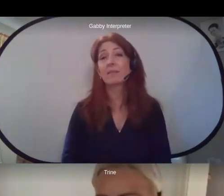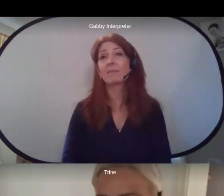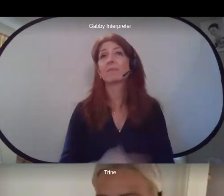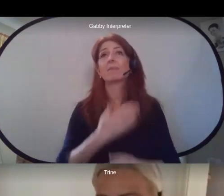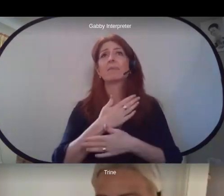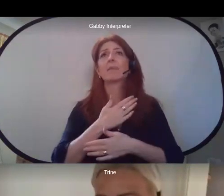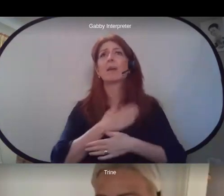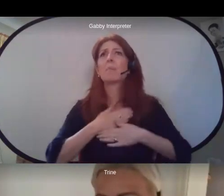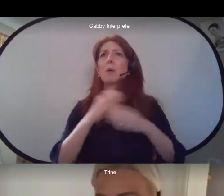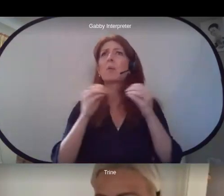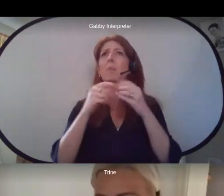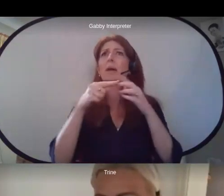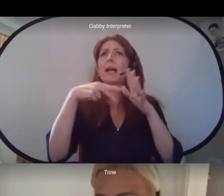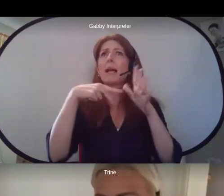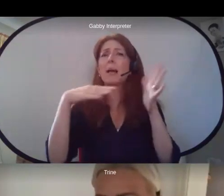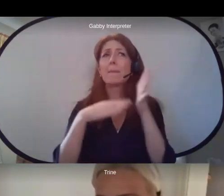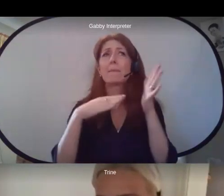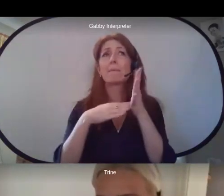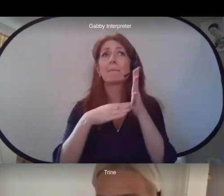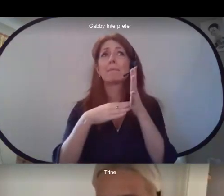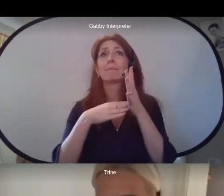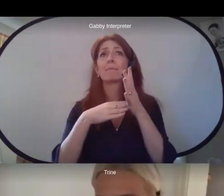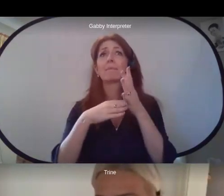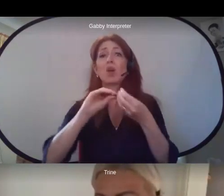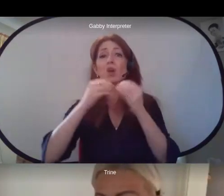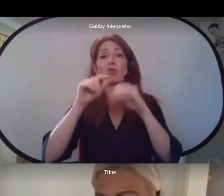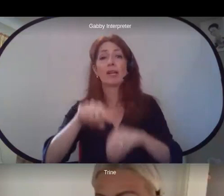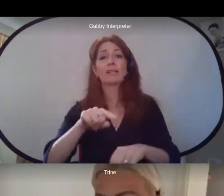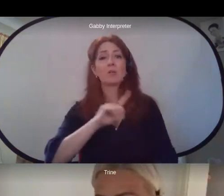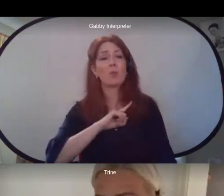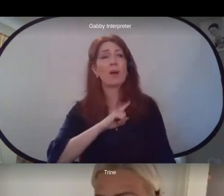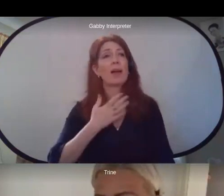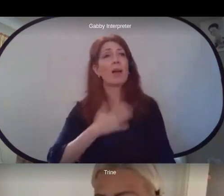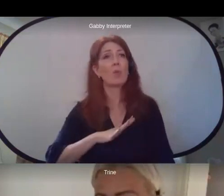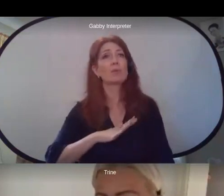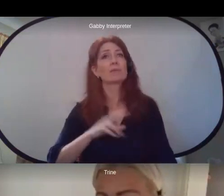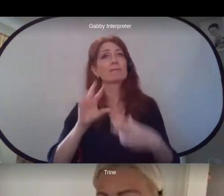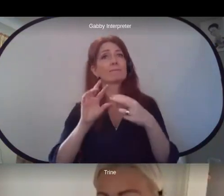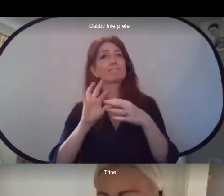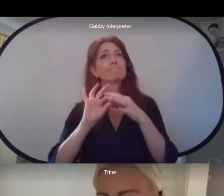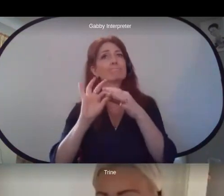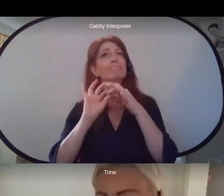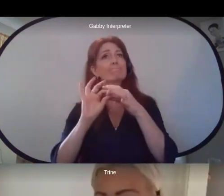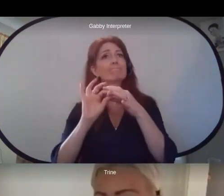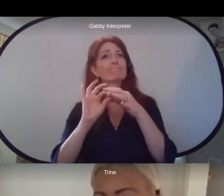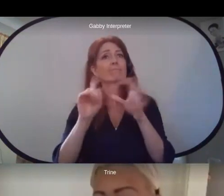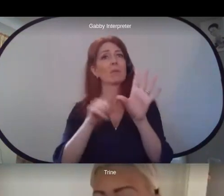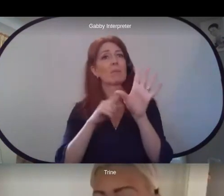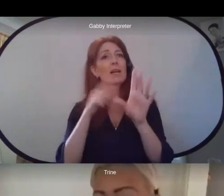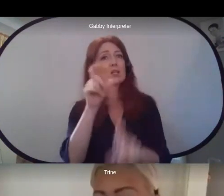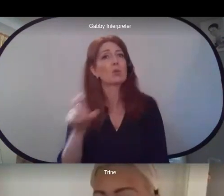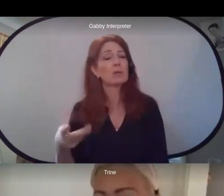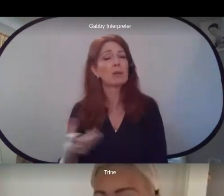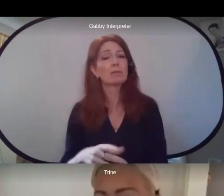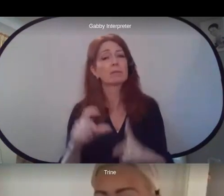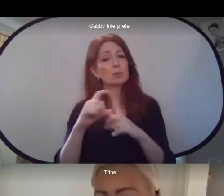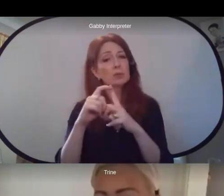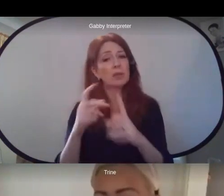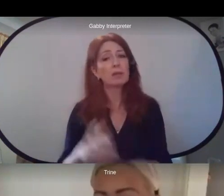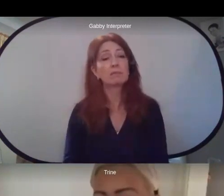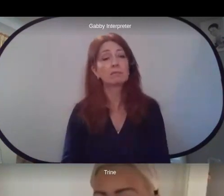personal need because I wanted to keep connected to my young daughter at the time. But the emphasis and the impetus is there no matter who you're dealing